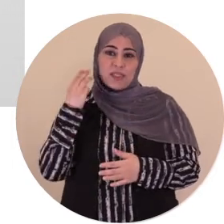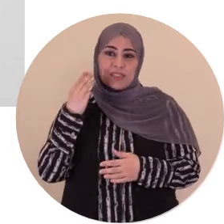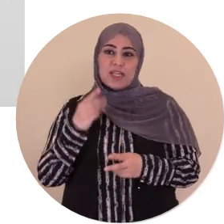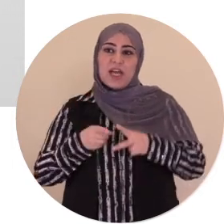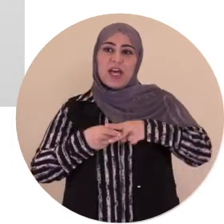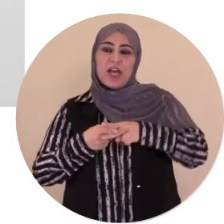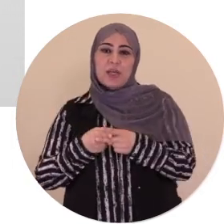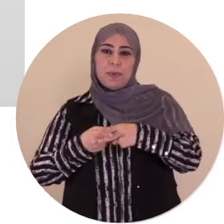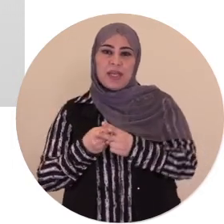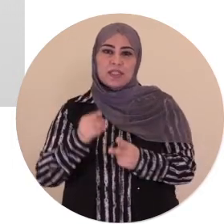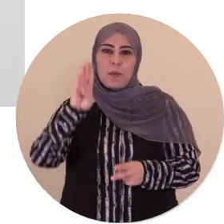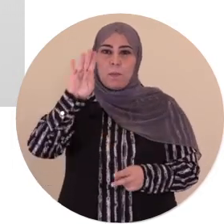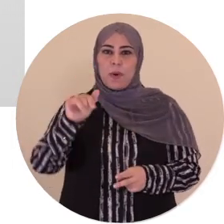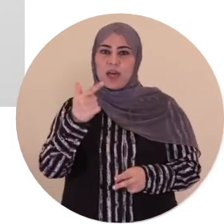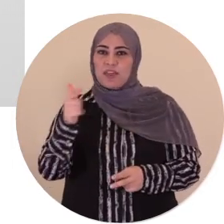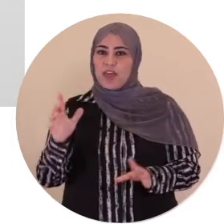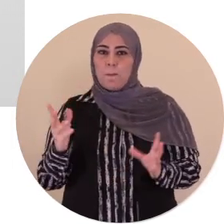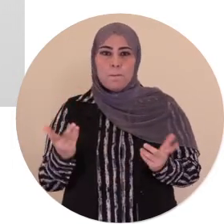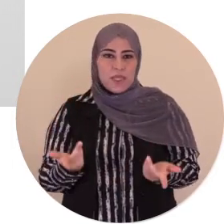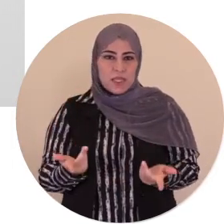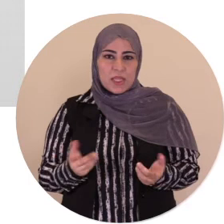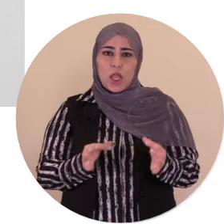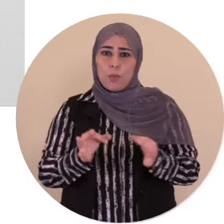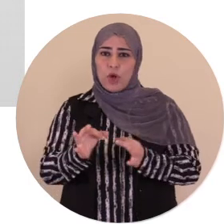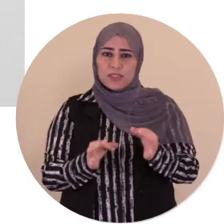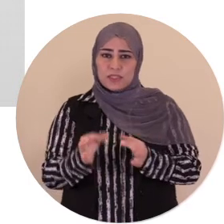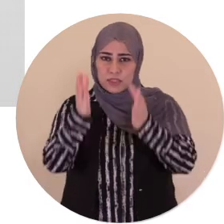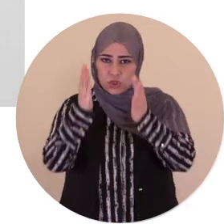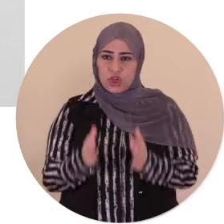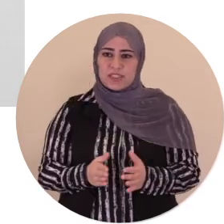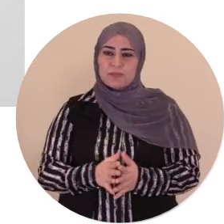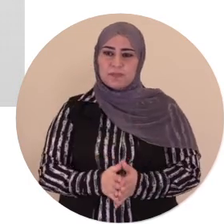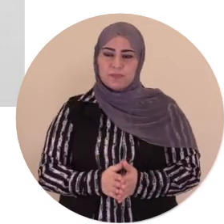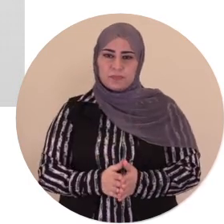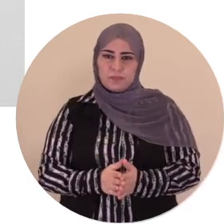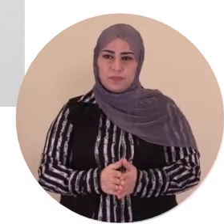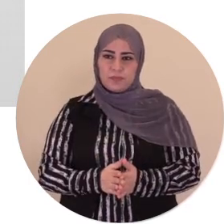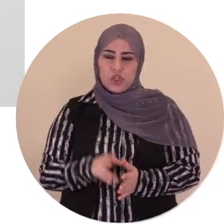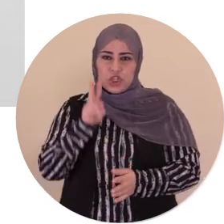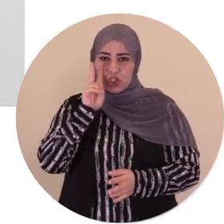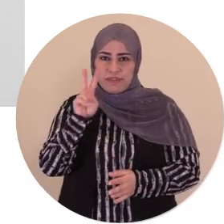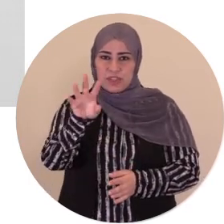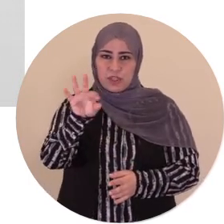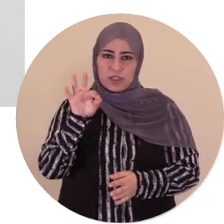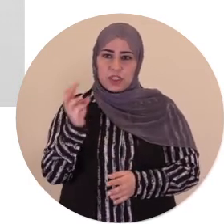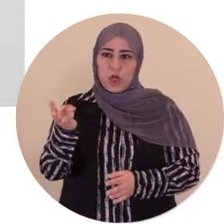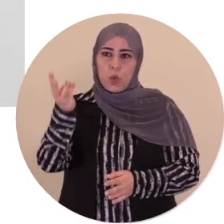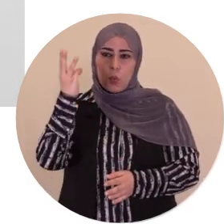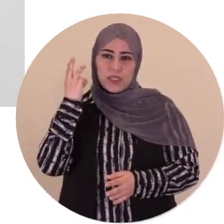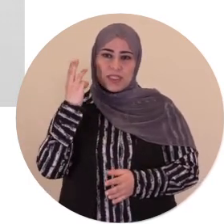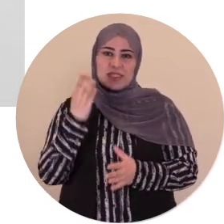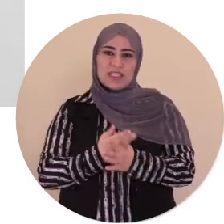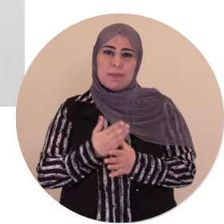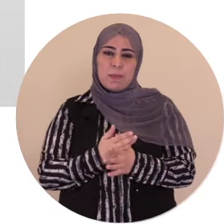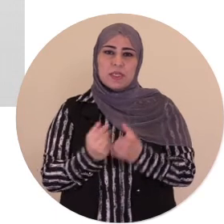was. The car is singular and the verb is in the past. So what do we say? The car? Yes. Yes.